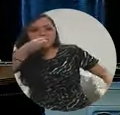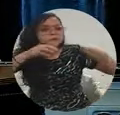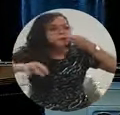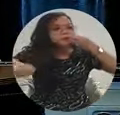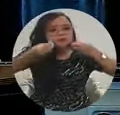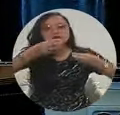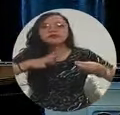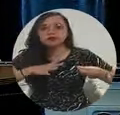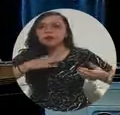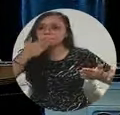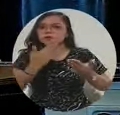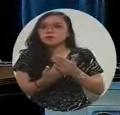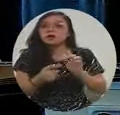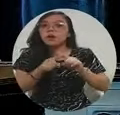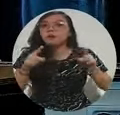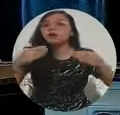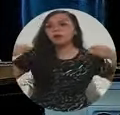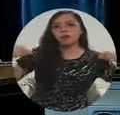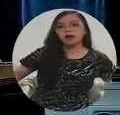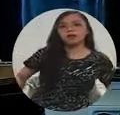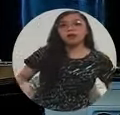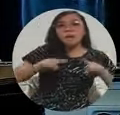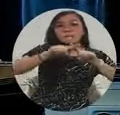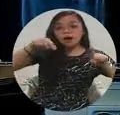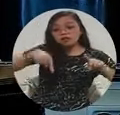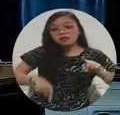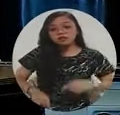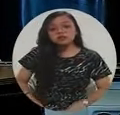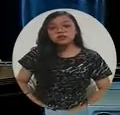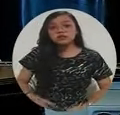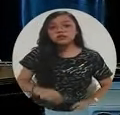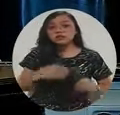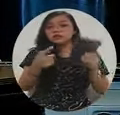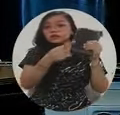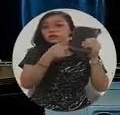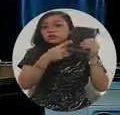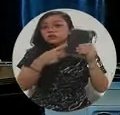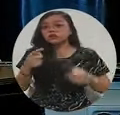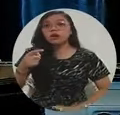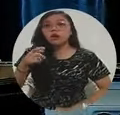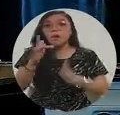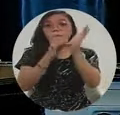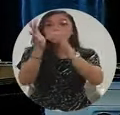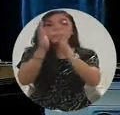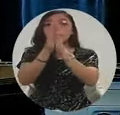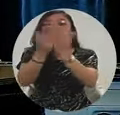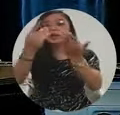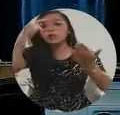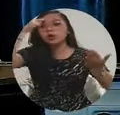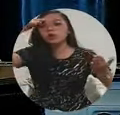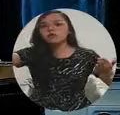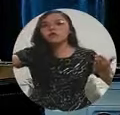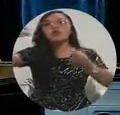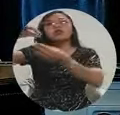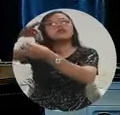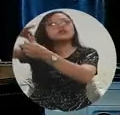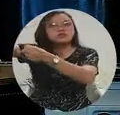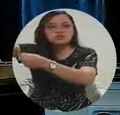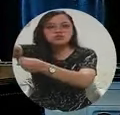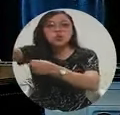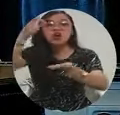This is for the soul. And if you miss reading this Bible, my friend, listen carefully, you will be